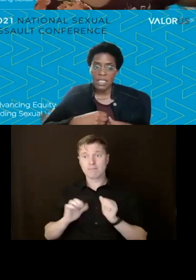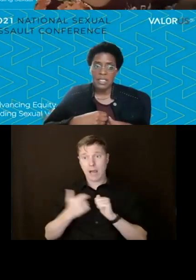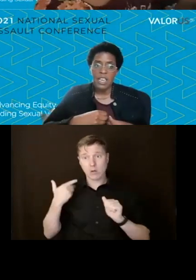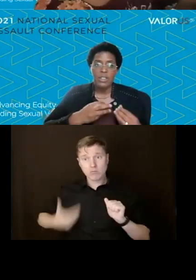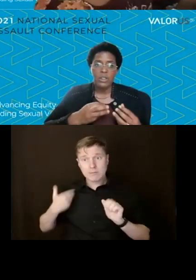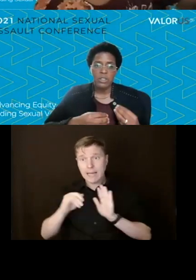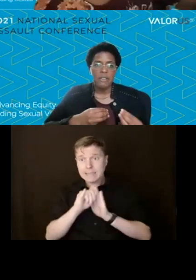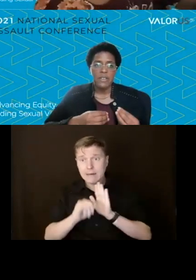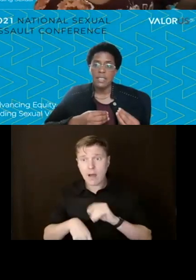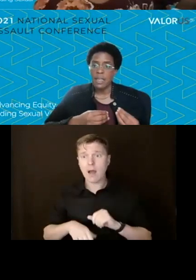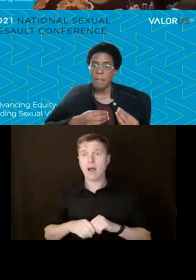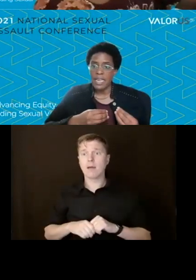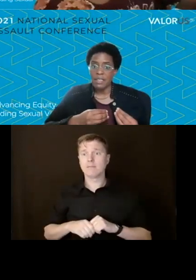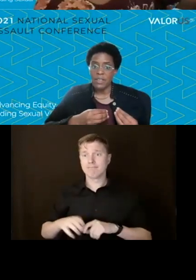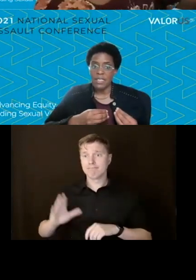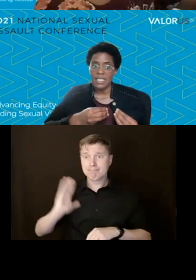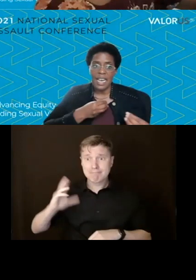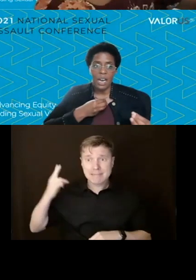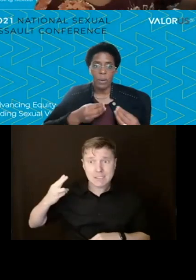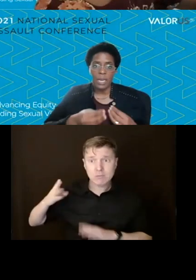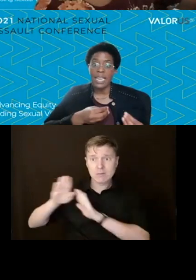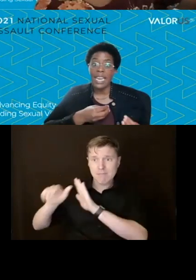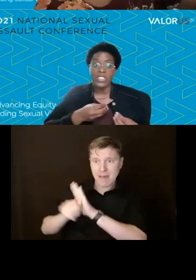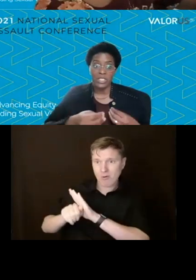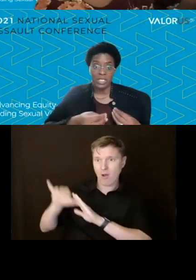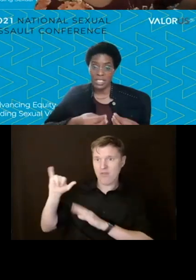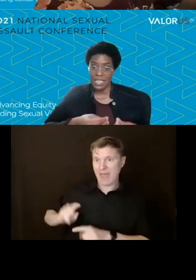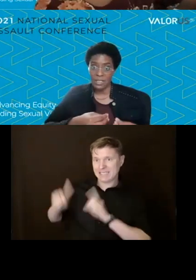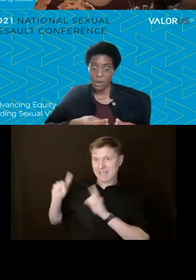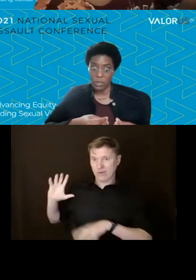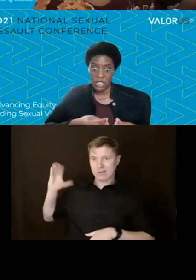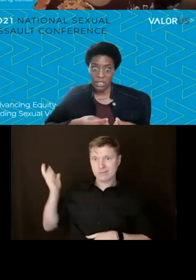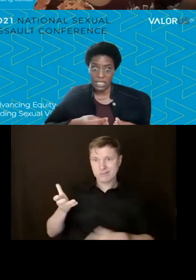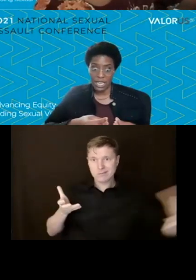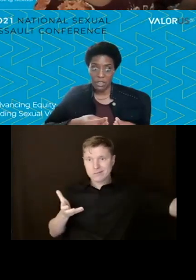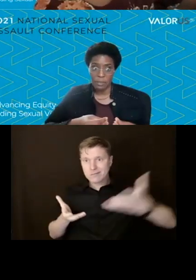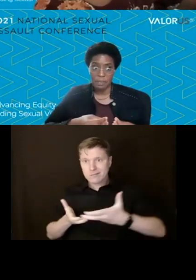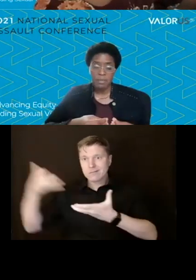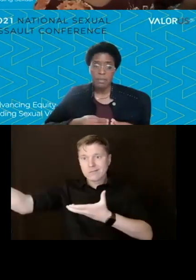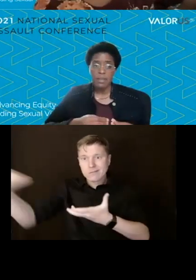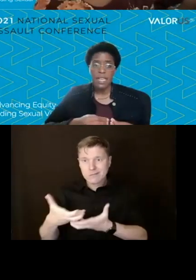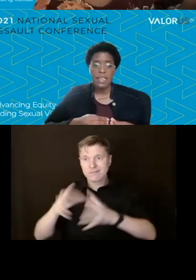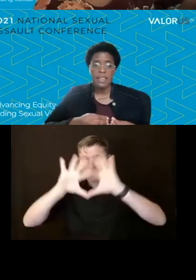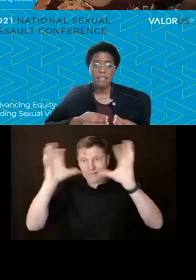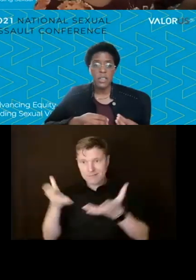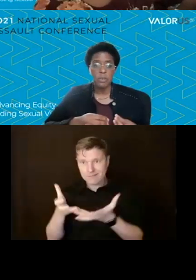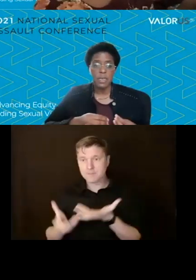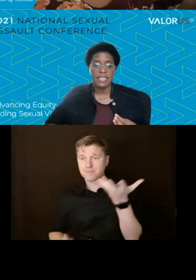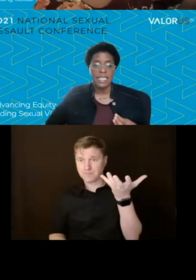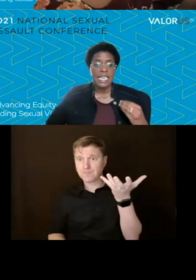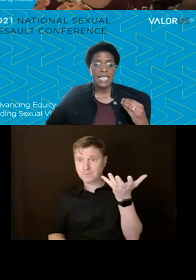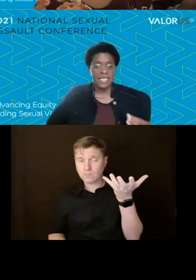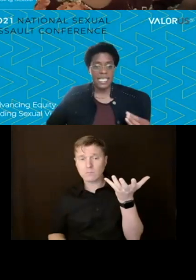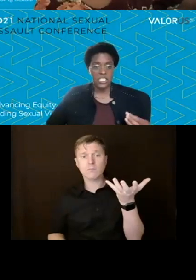background is. Those are the differences that make a difference in how we engage in this container that we're sharing together. And then the final